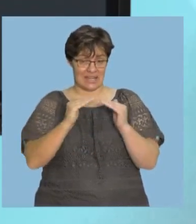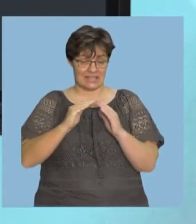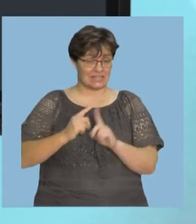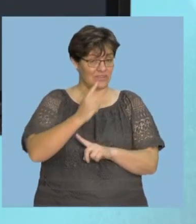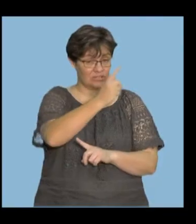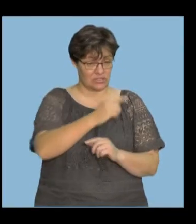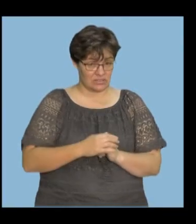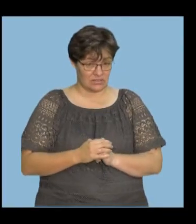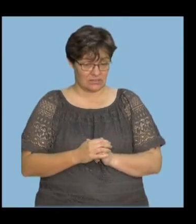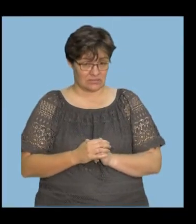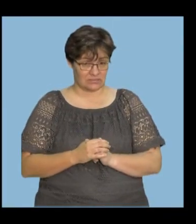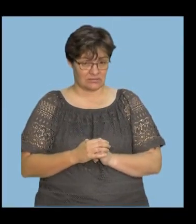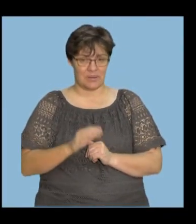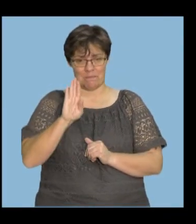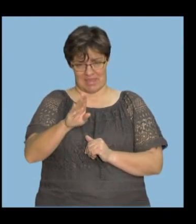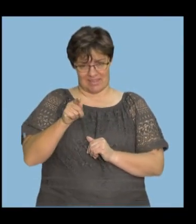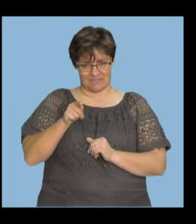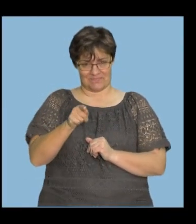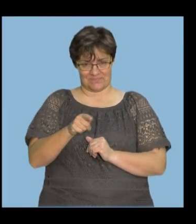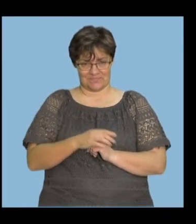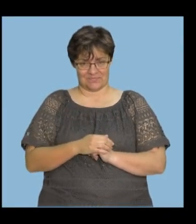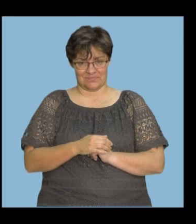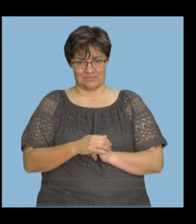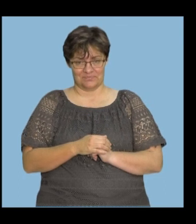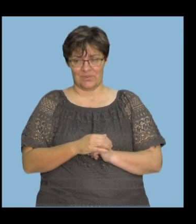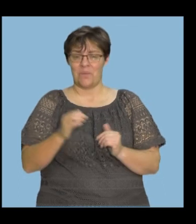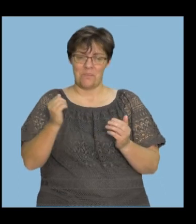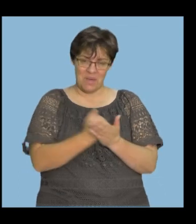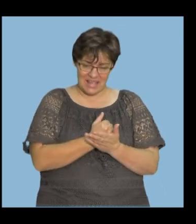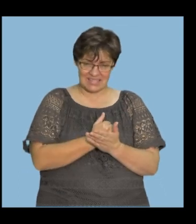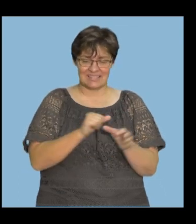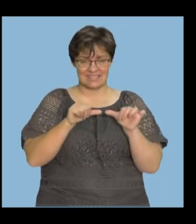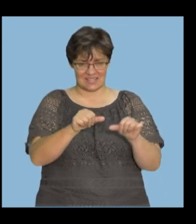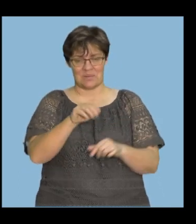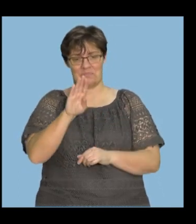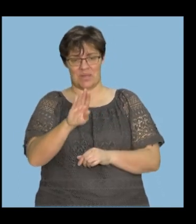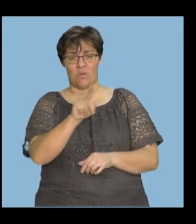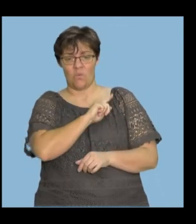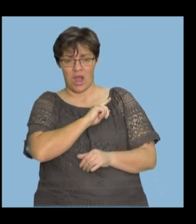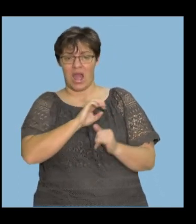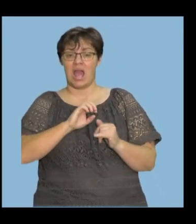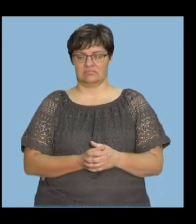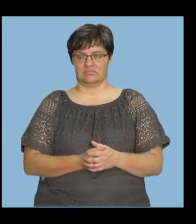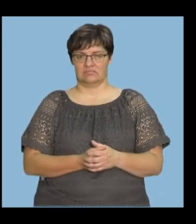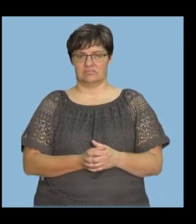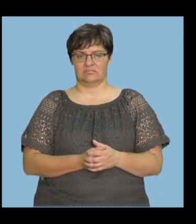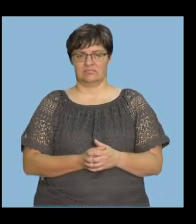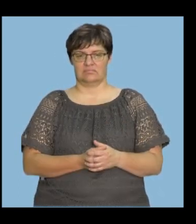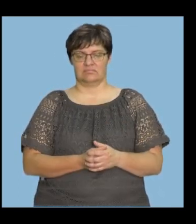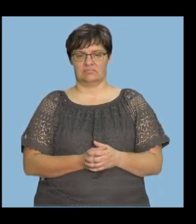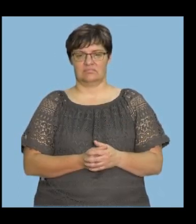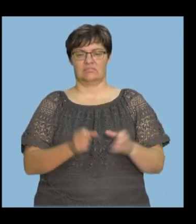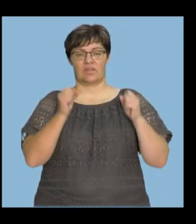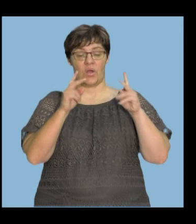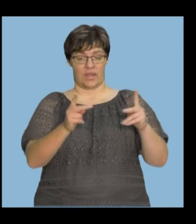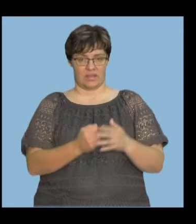deviation is B. You'll have to go with B because you're trying to avoid risk.